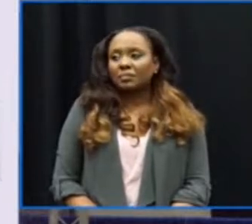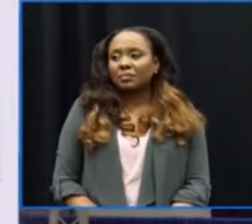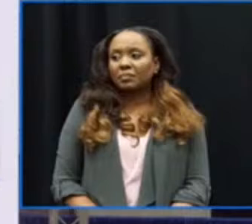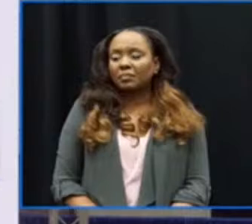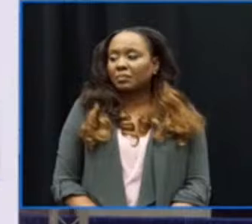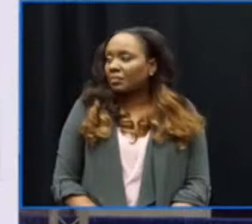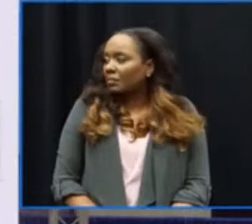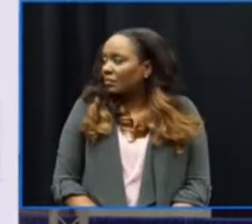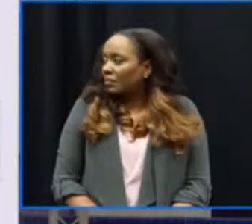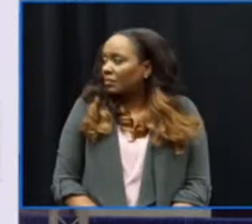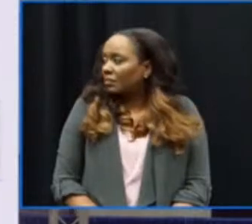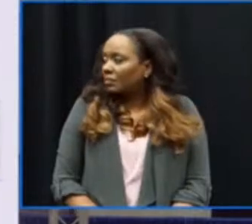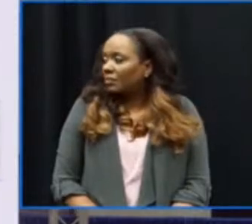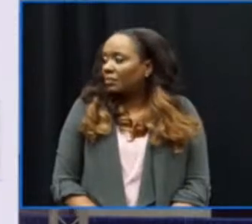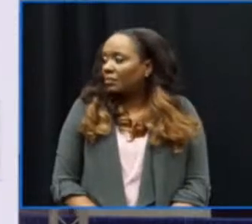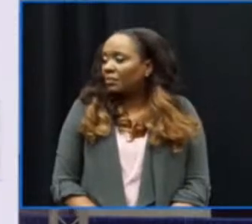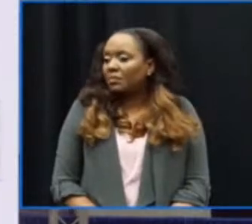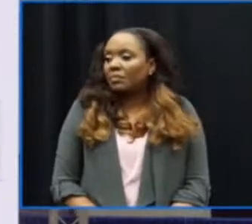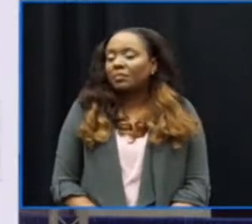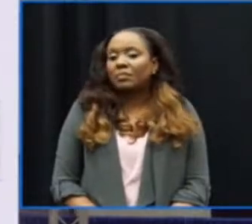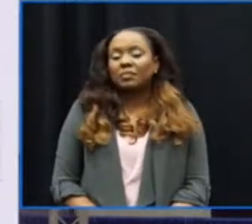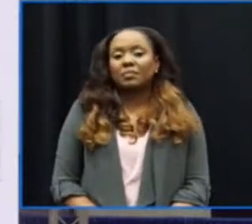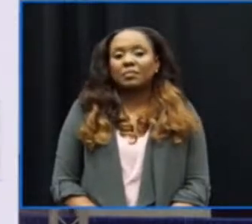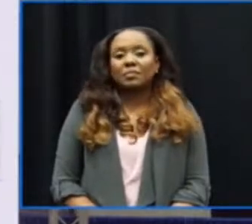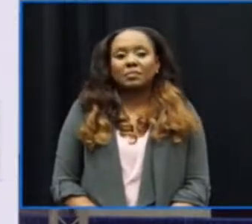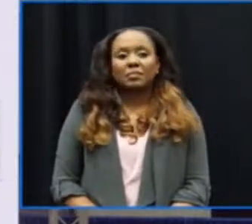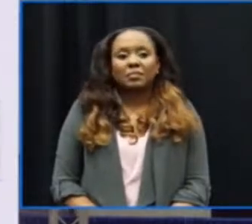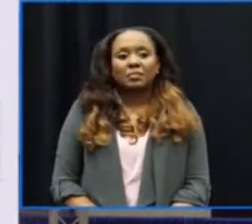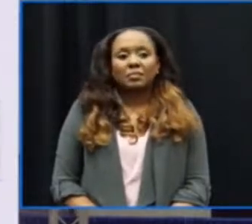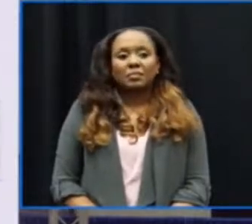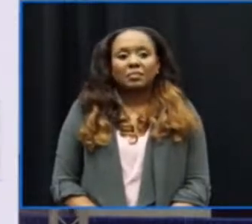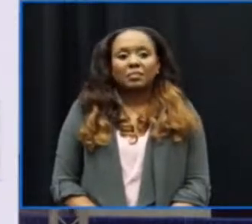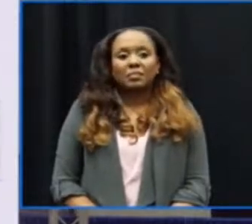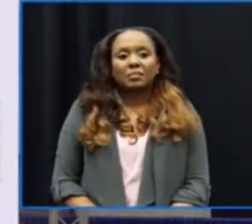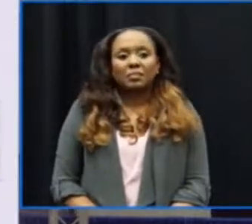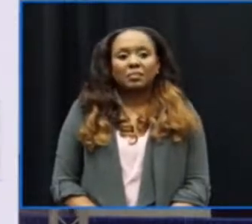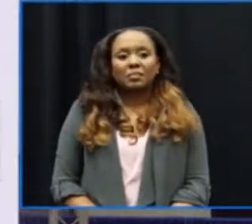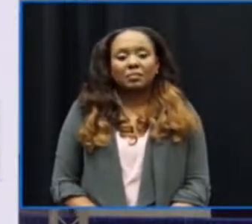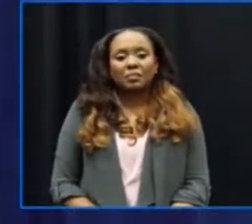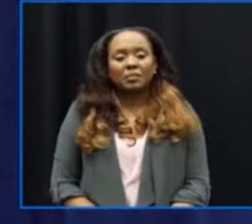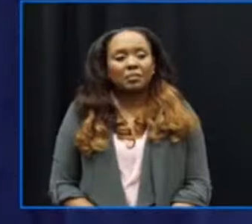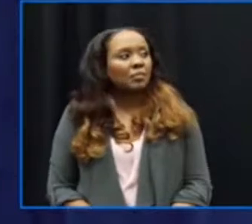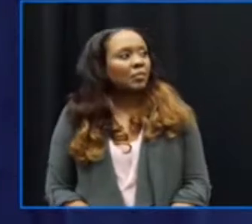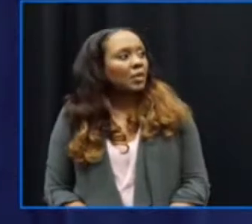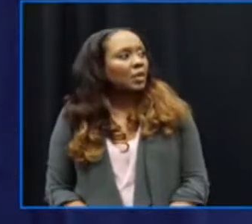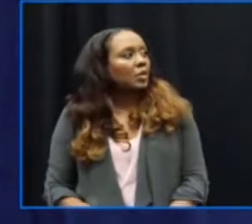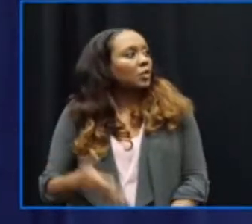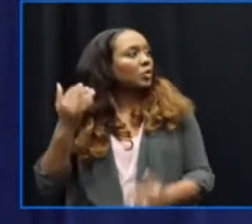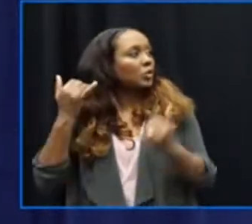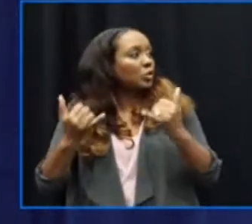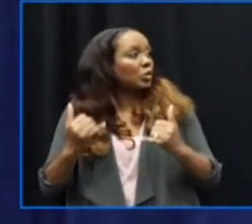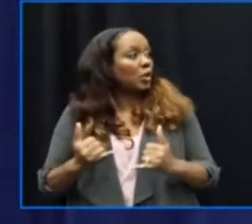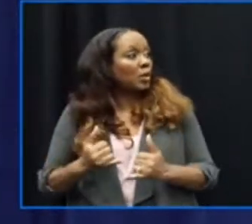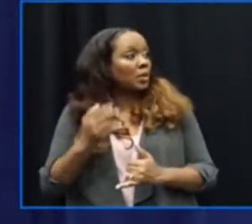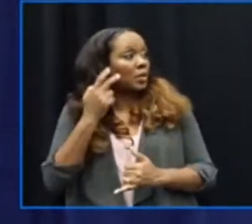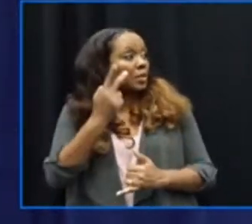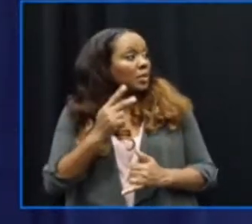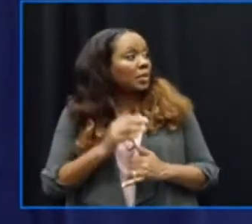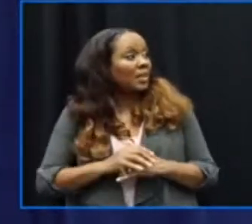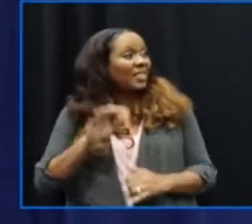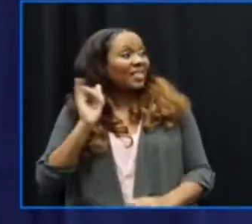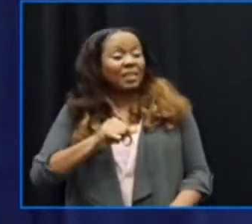So the question is, how could a $4 billion fund, that's the size of the fund today, just under $4 billion with a